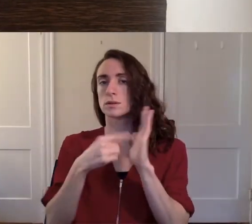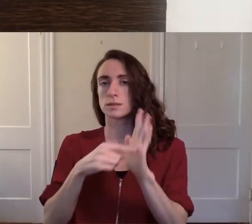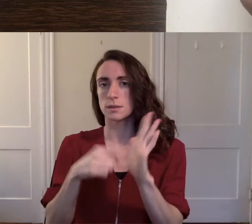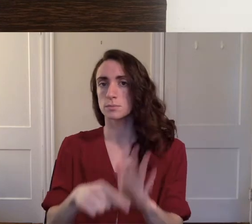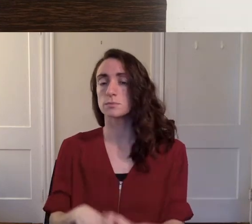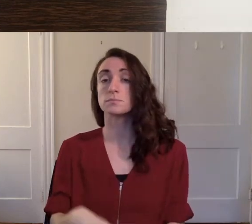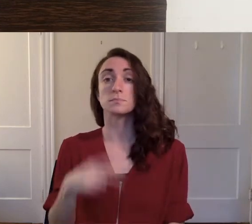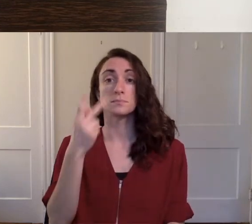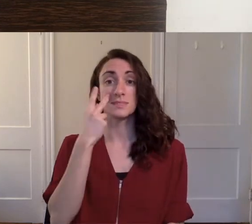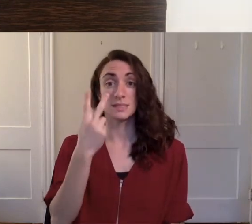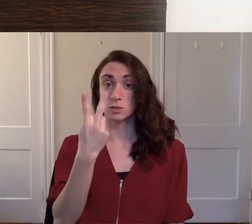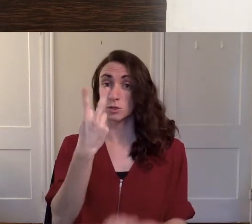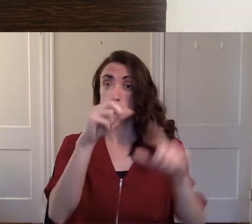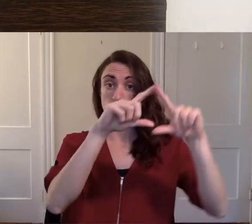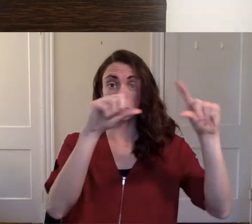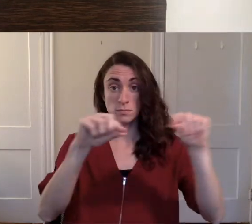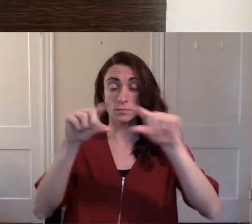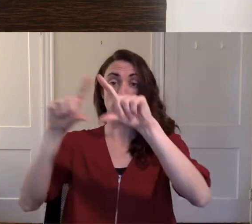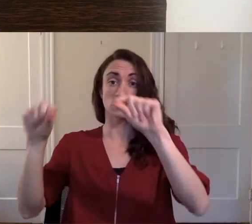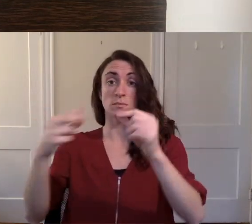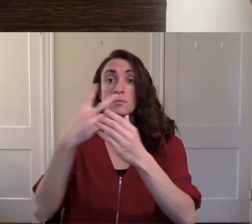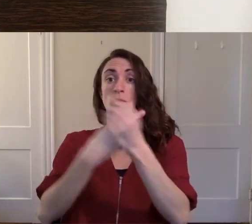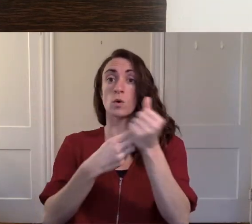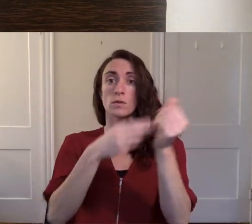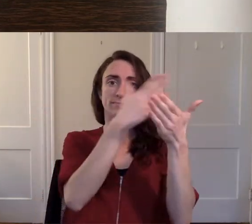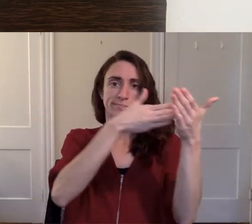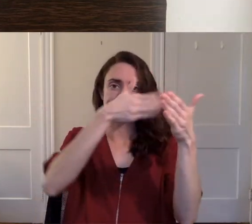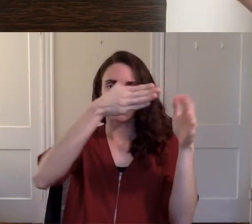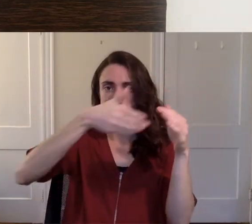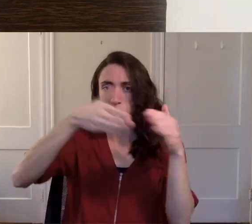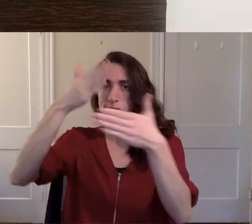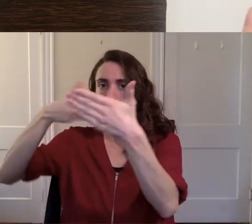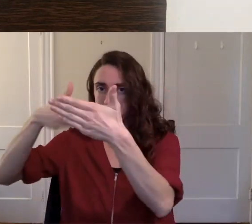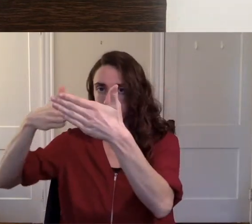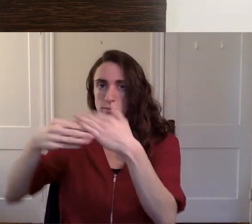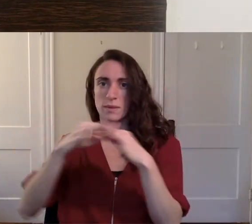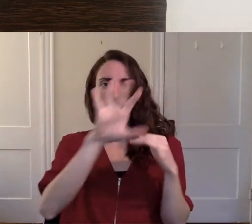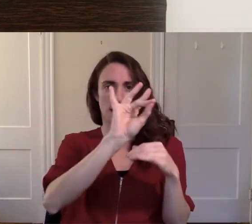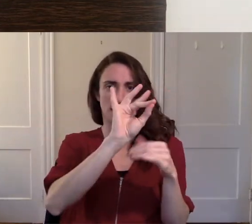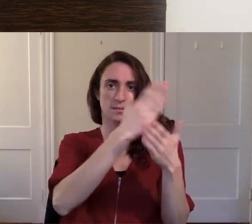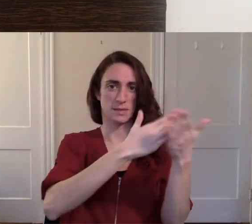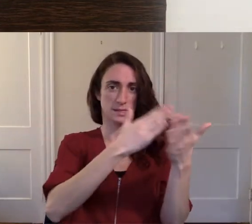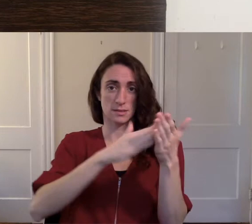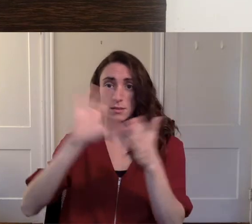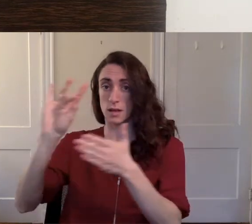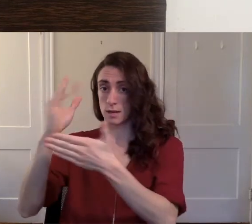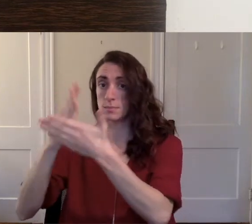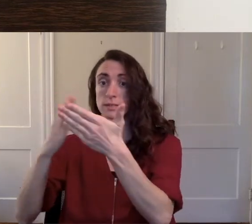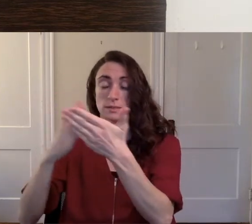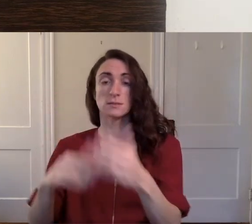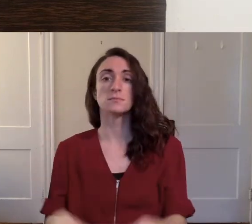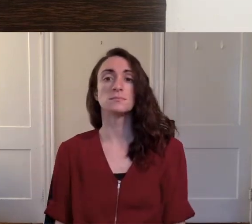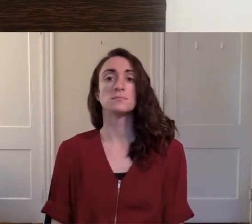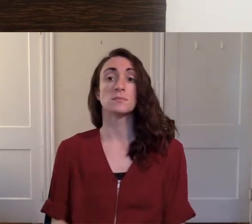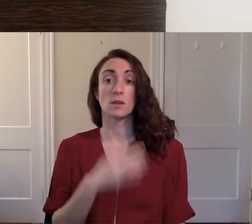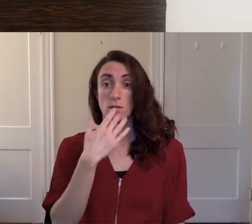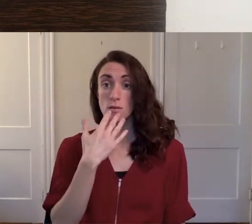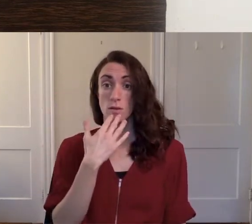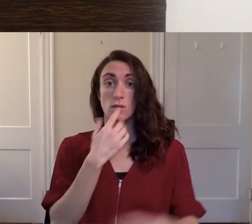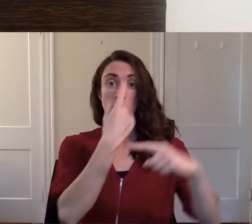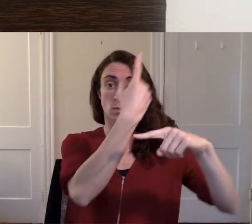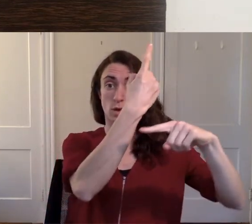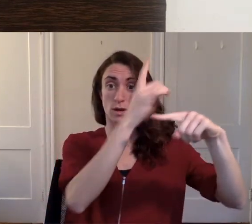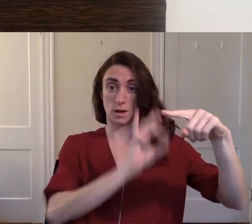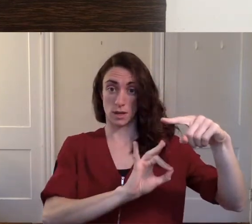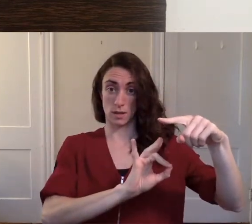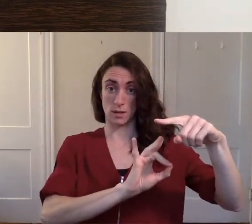First, let's look at one simple example. Suppose we have these two wholes that are both broken up into eighths, and in them we have 1/8 and